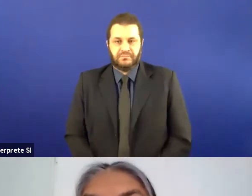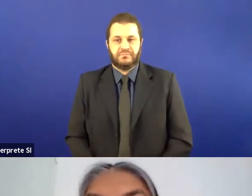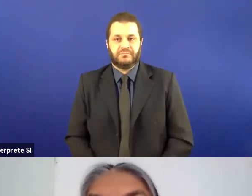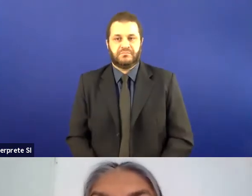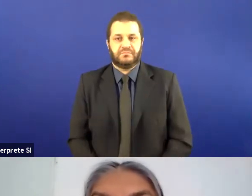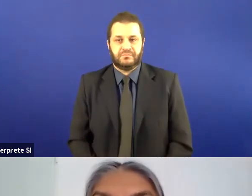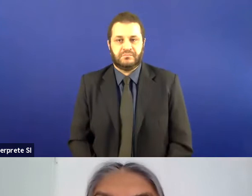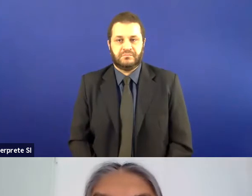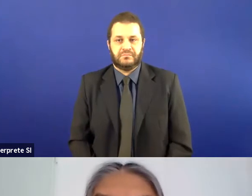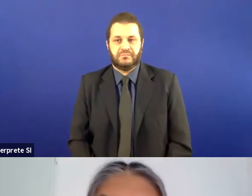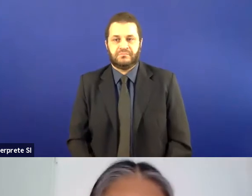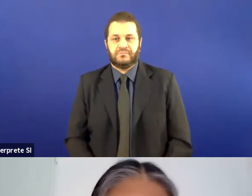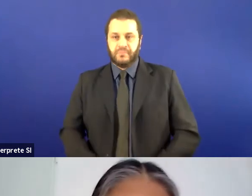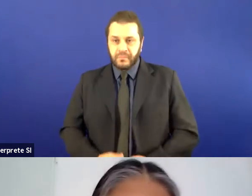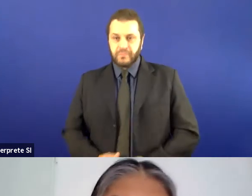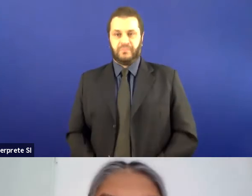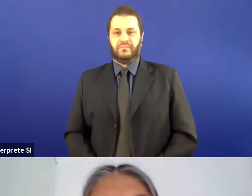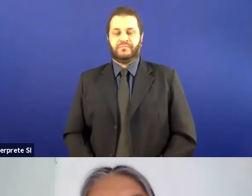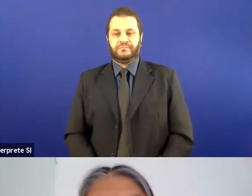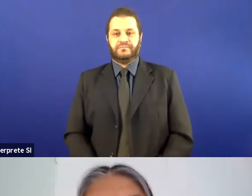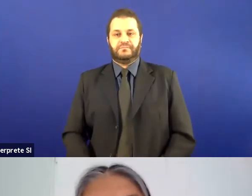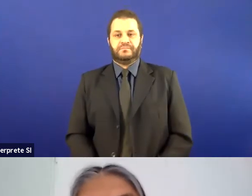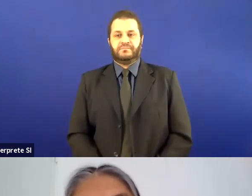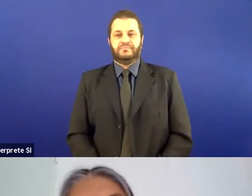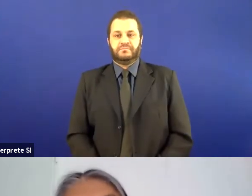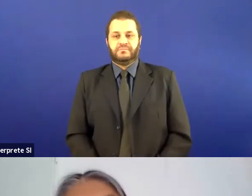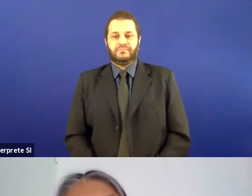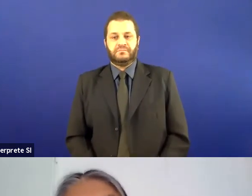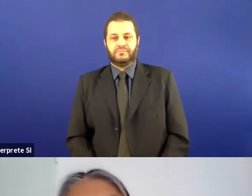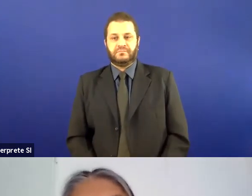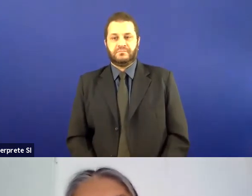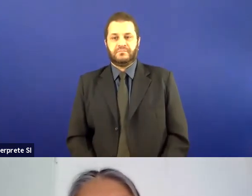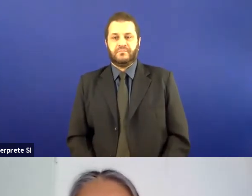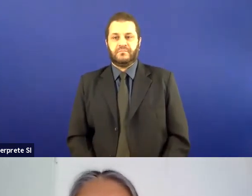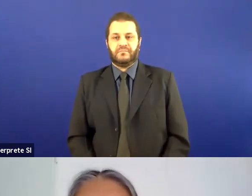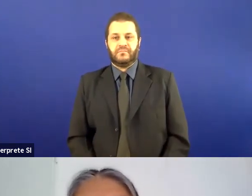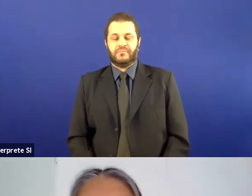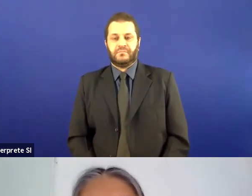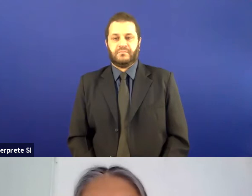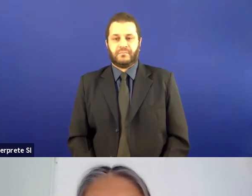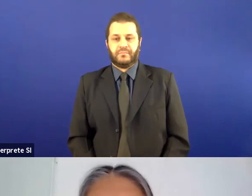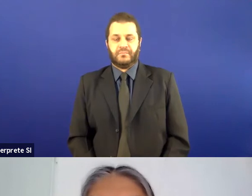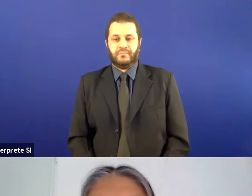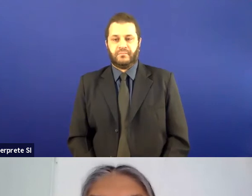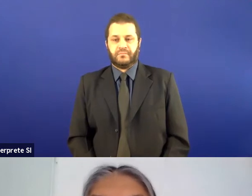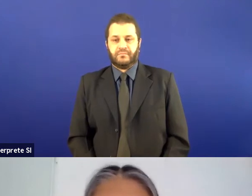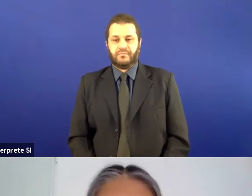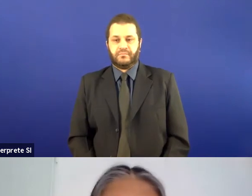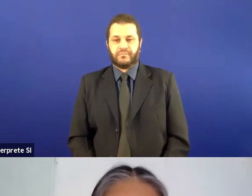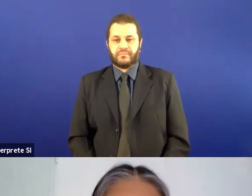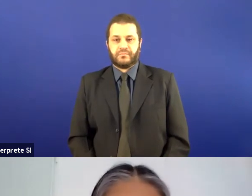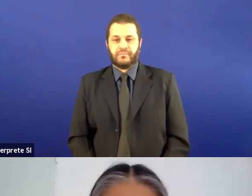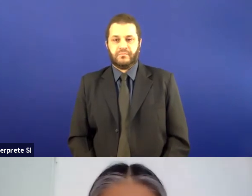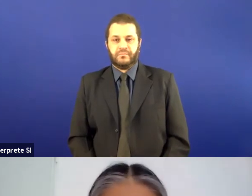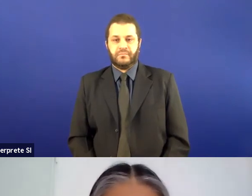really, really sorry. Lo siento. The other panel was running late. It's still overrunning, actually. I'm sorry